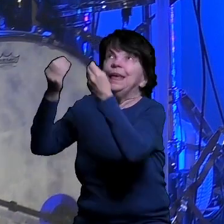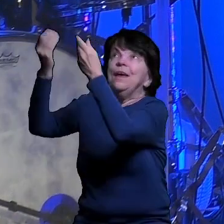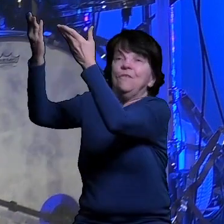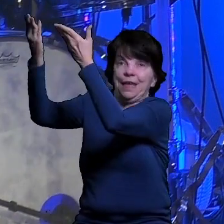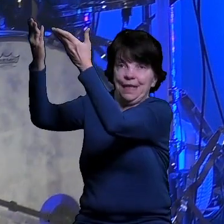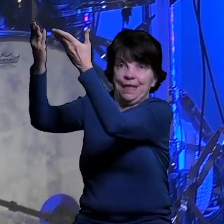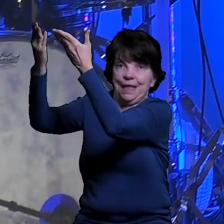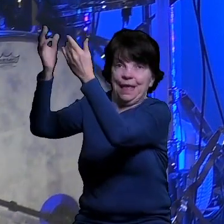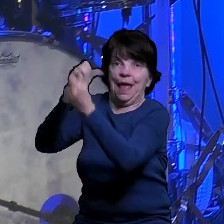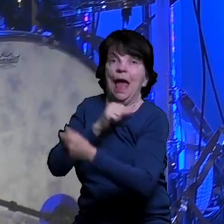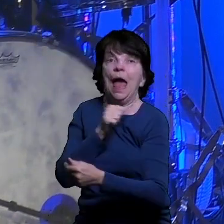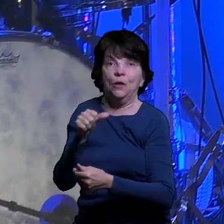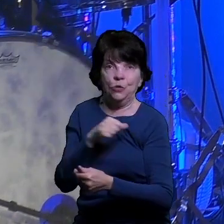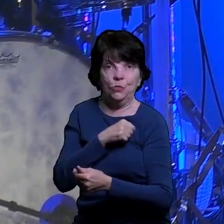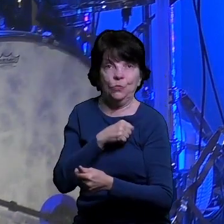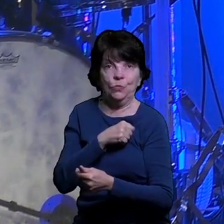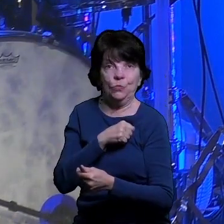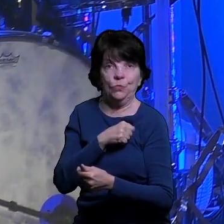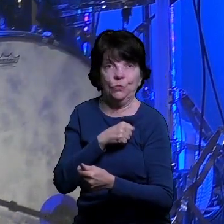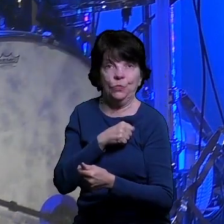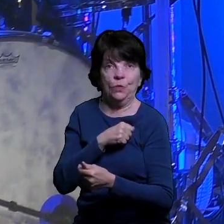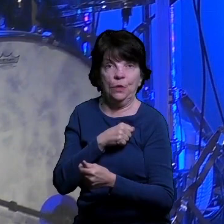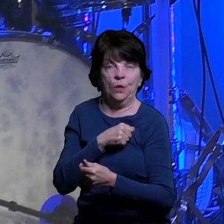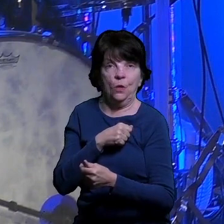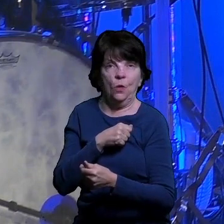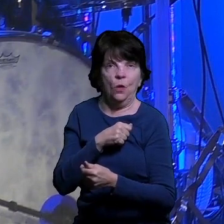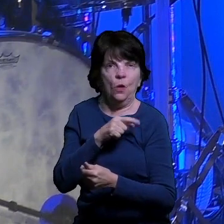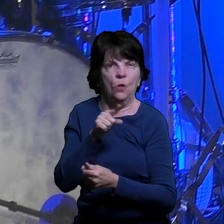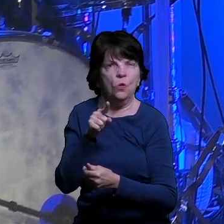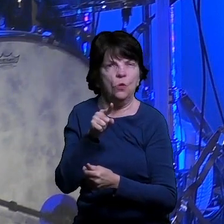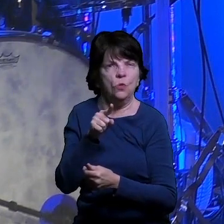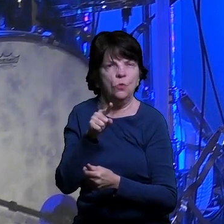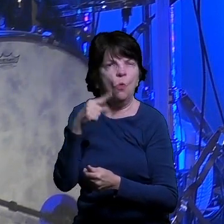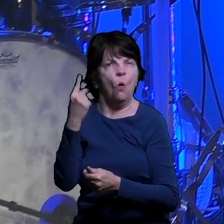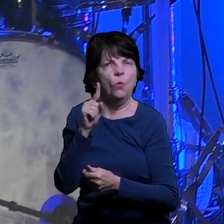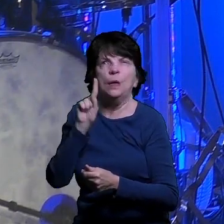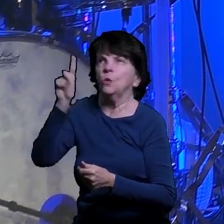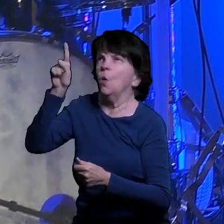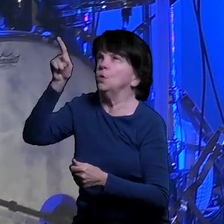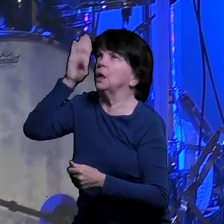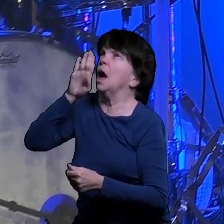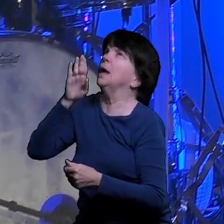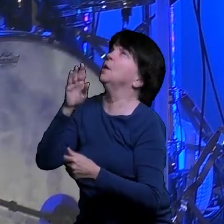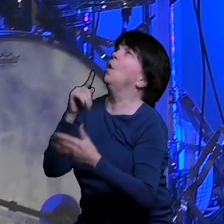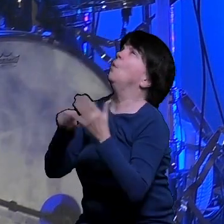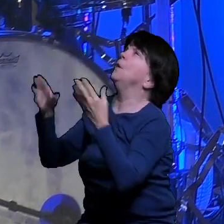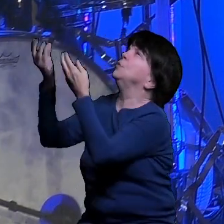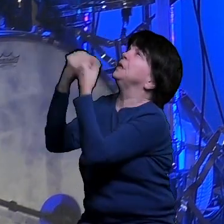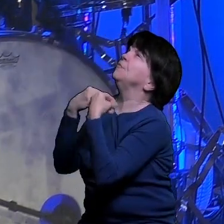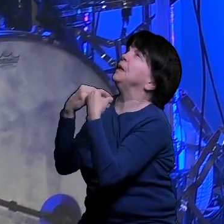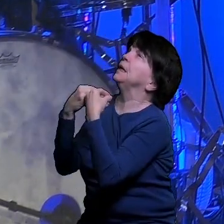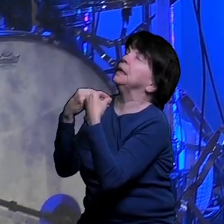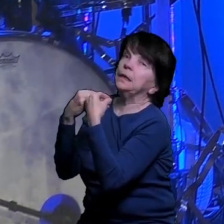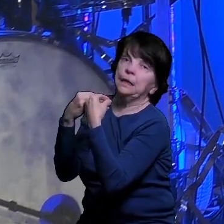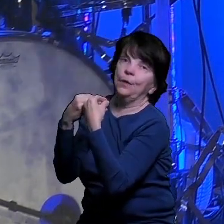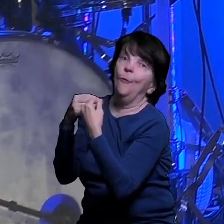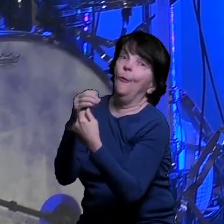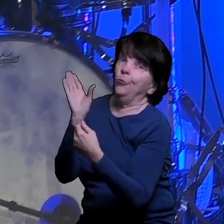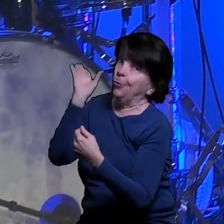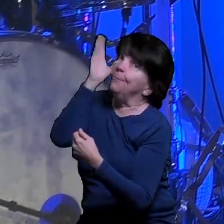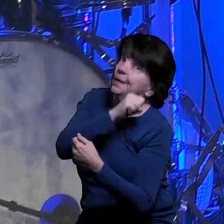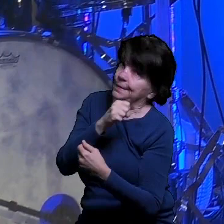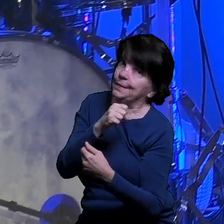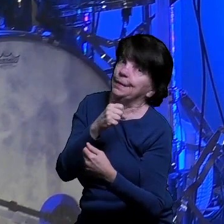If you're only coming to the Lord for what you get, then you're missing that relationship. The Lord wants you to move away from what I'll say would be